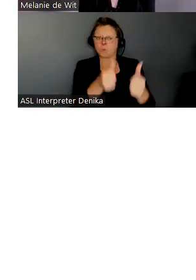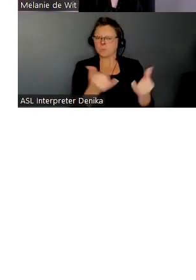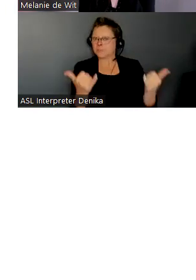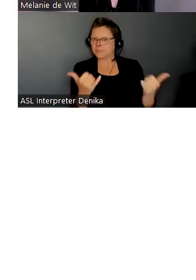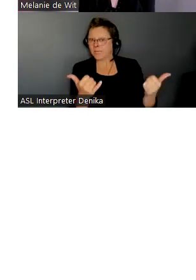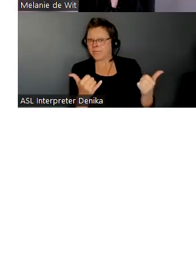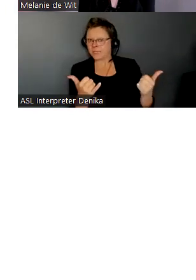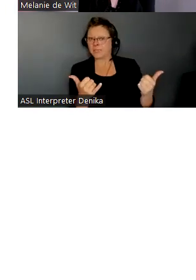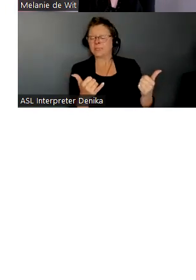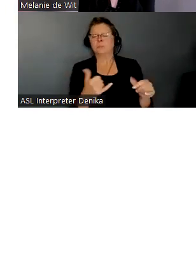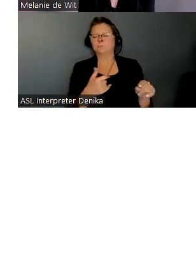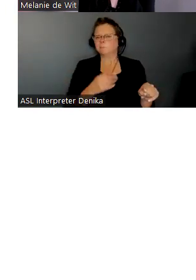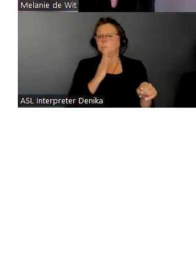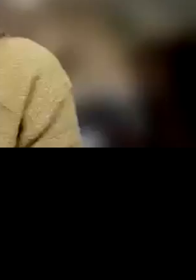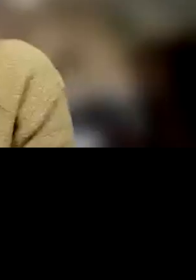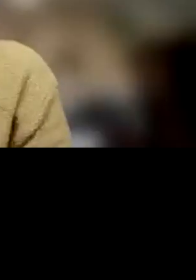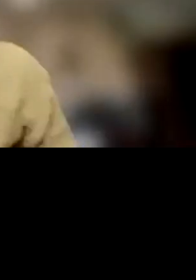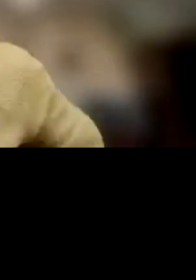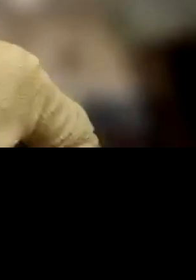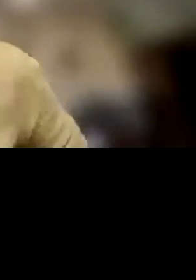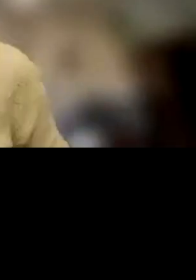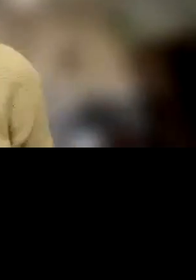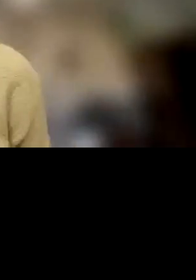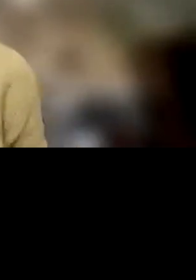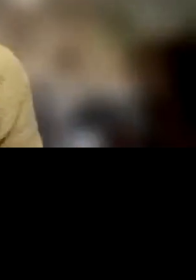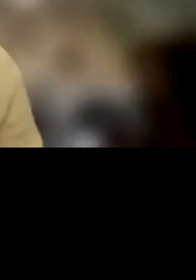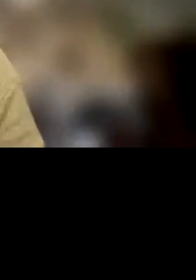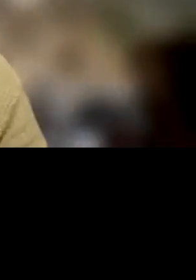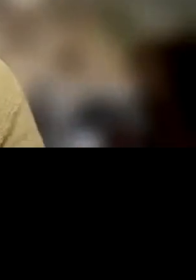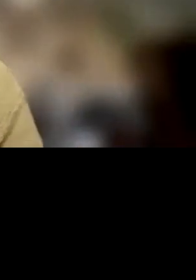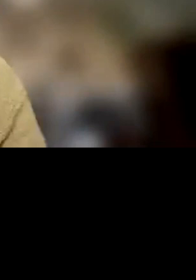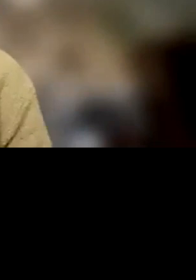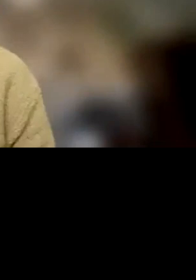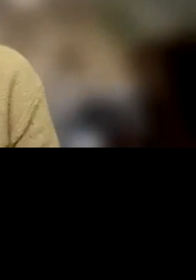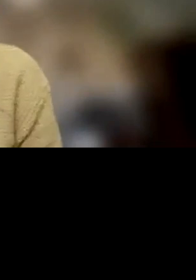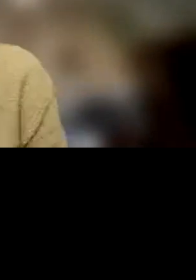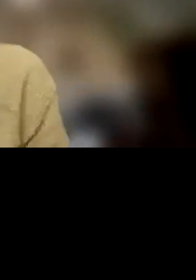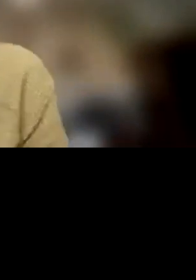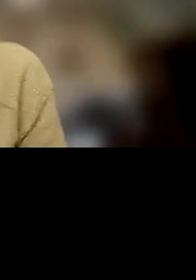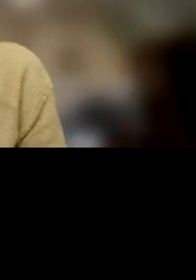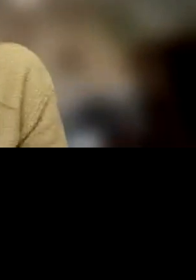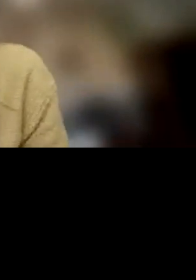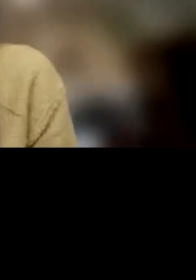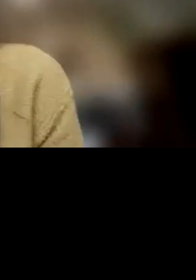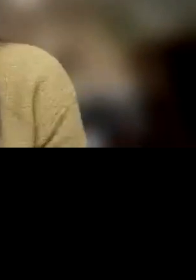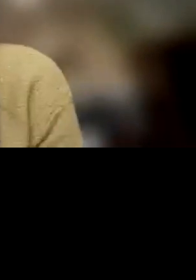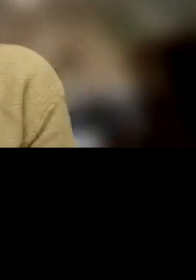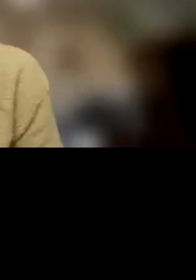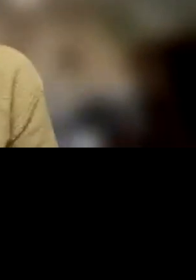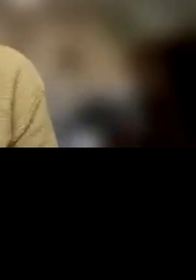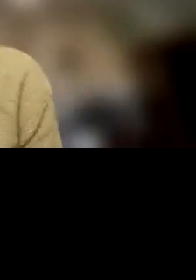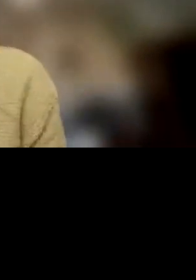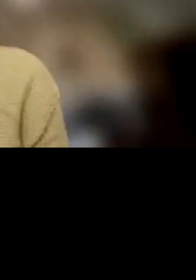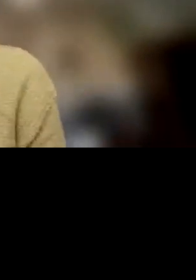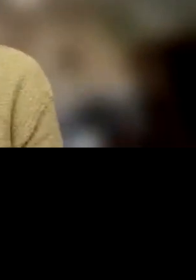I will post on the website with the recording as well, so people can have access to those. So on behalf of everyone who